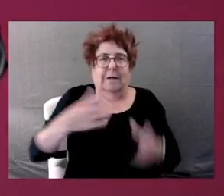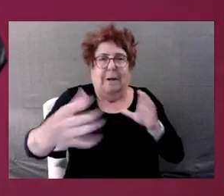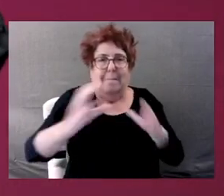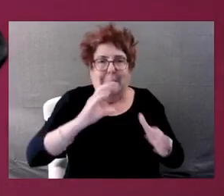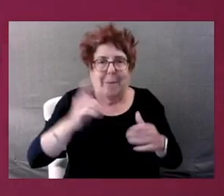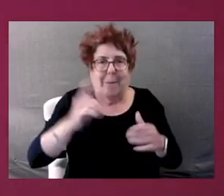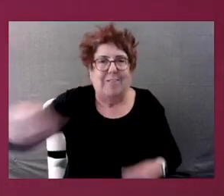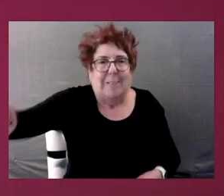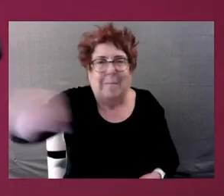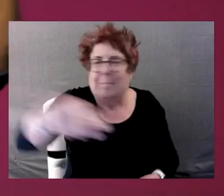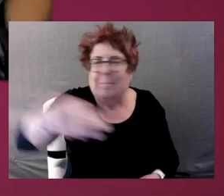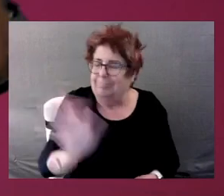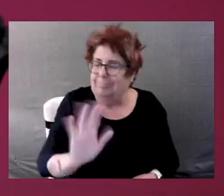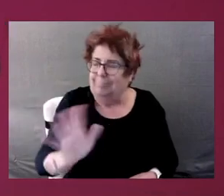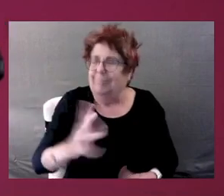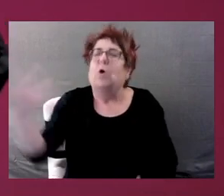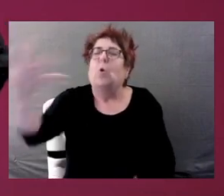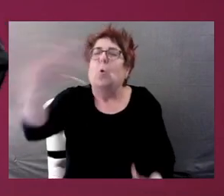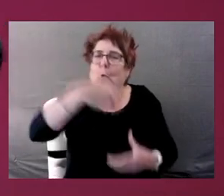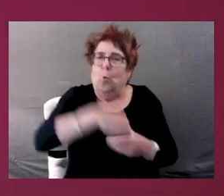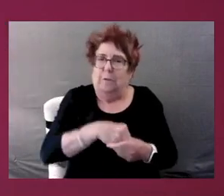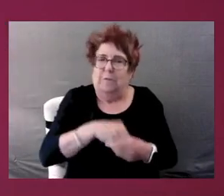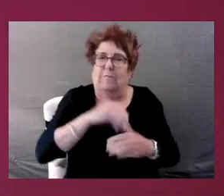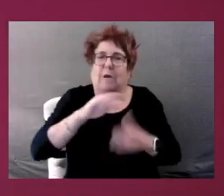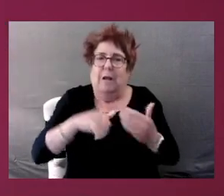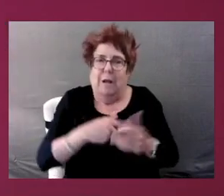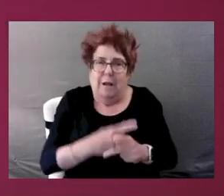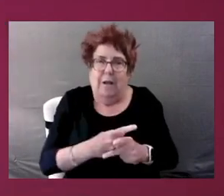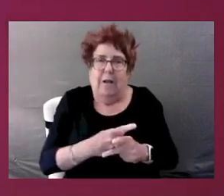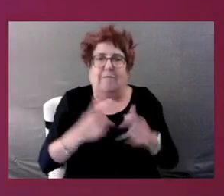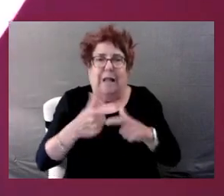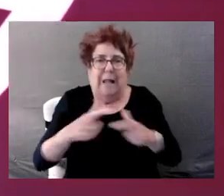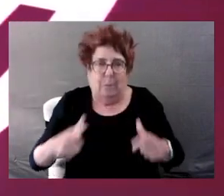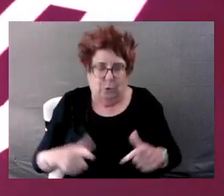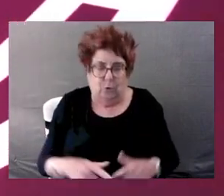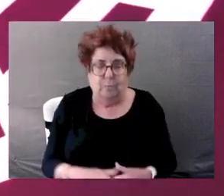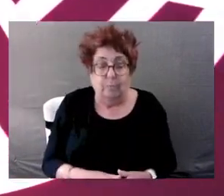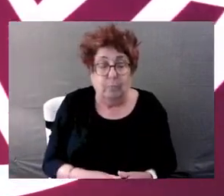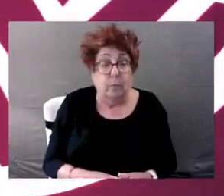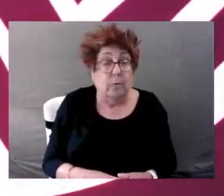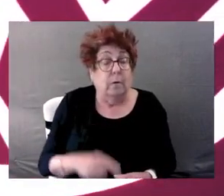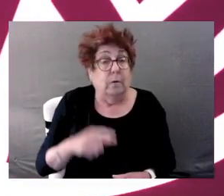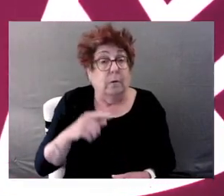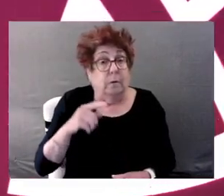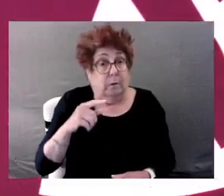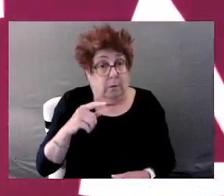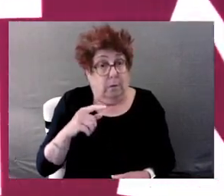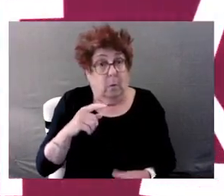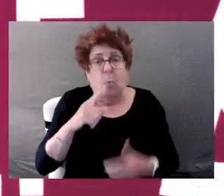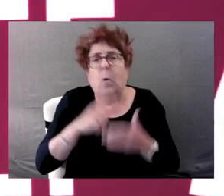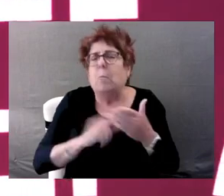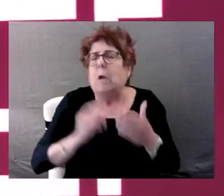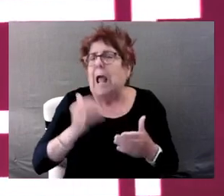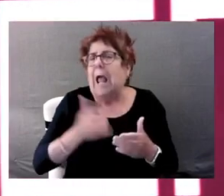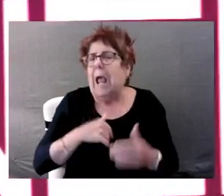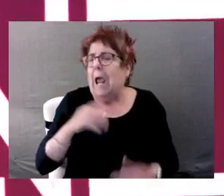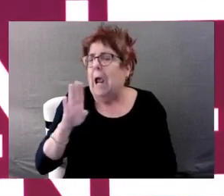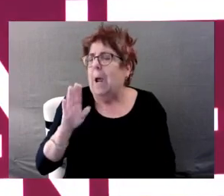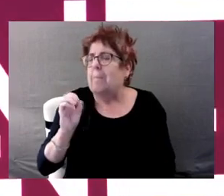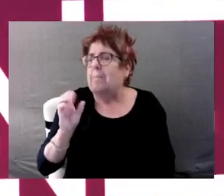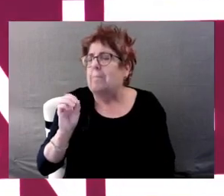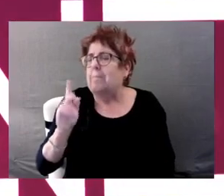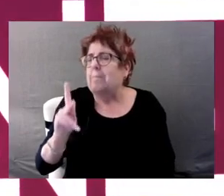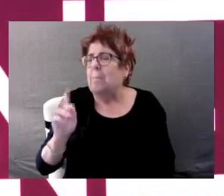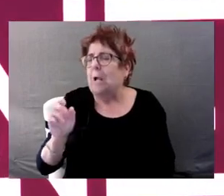intentionally. And then we wanted to do two cornerstones. We wanted people to know what it is that, what were our bookends? Now, what is it that we